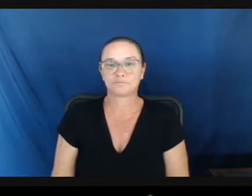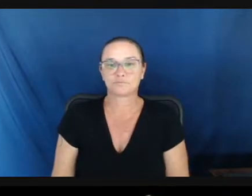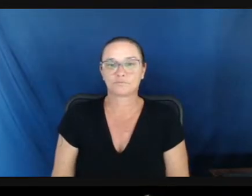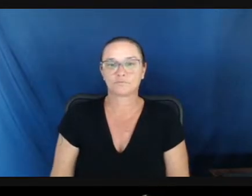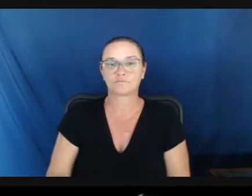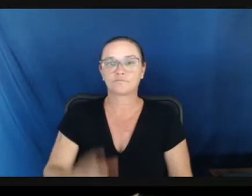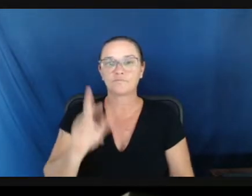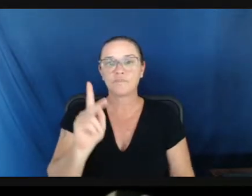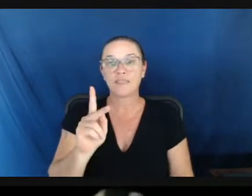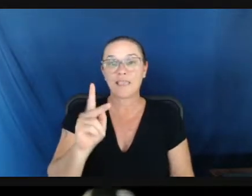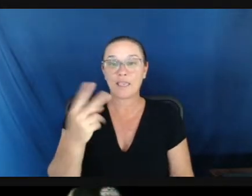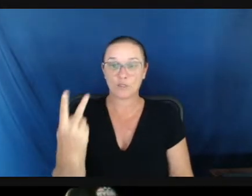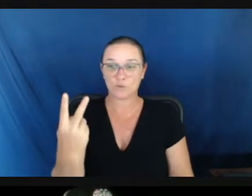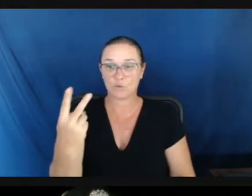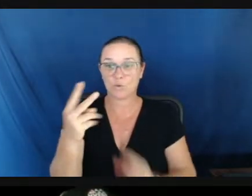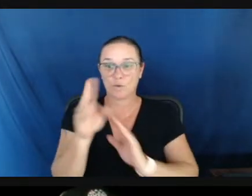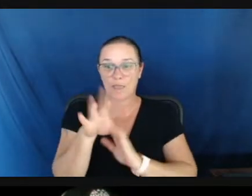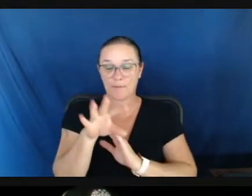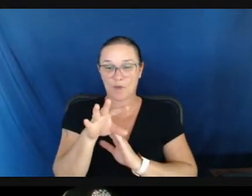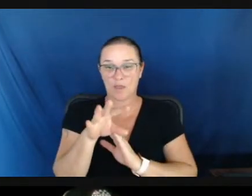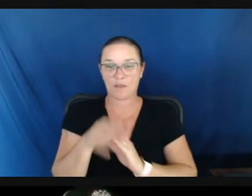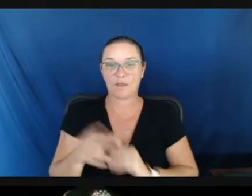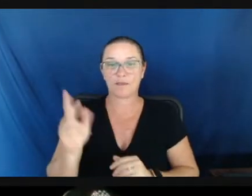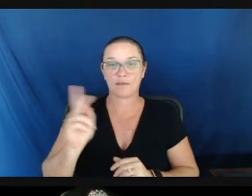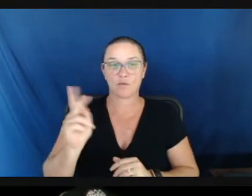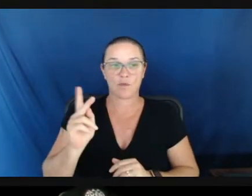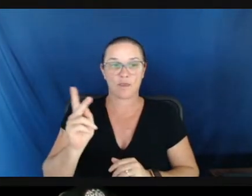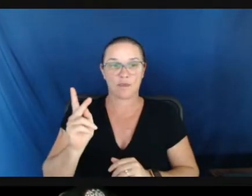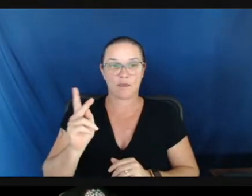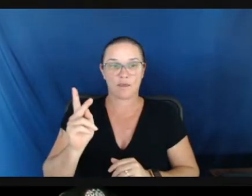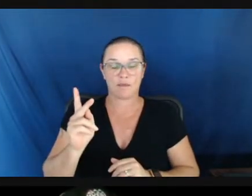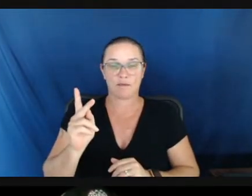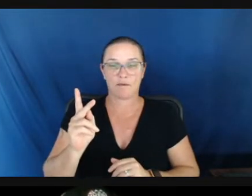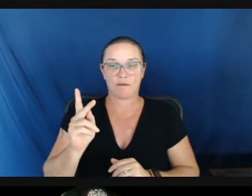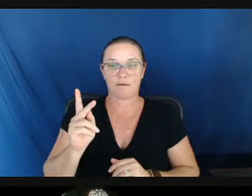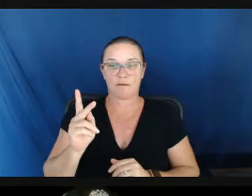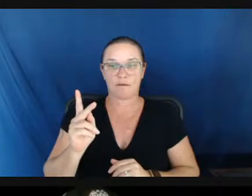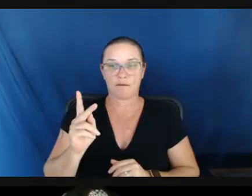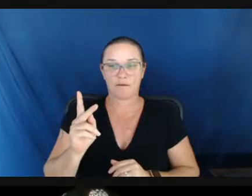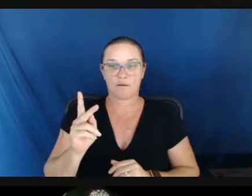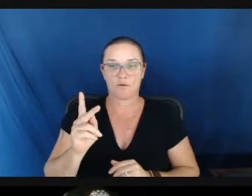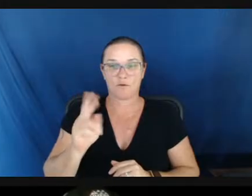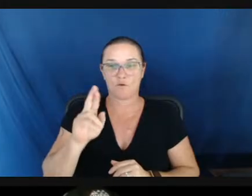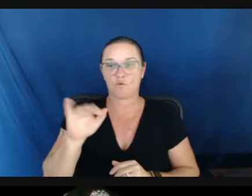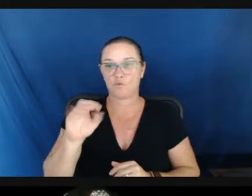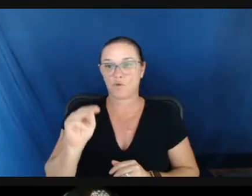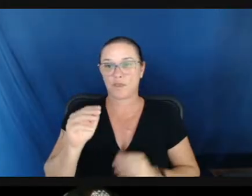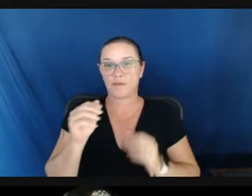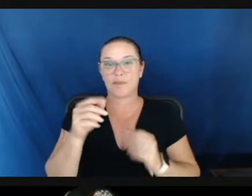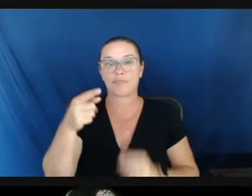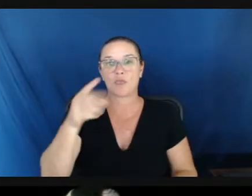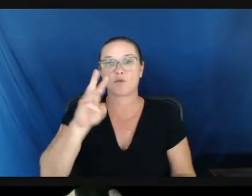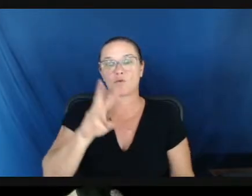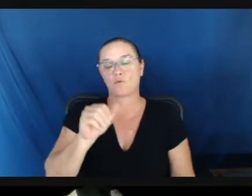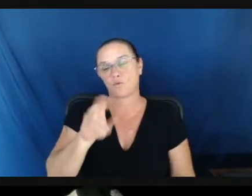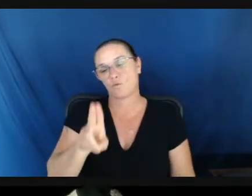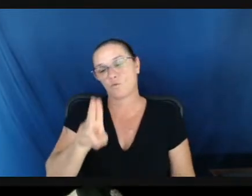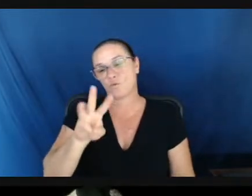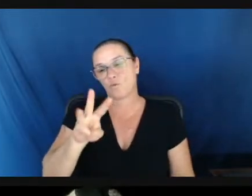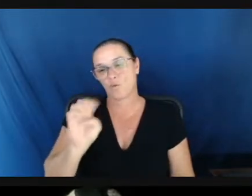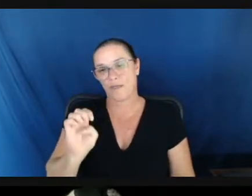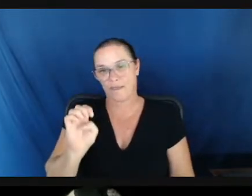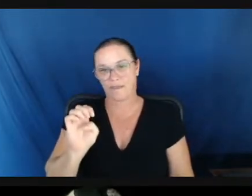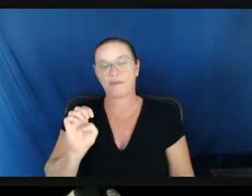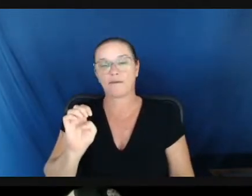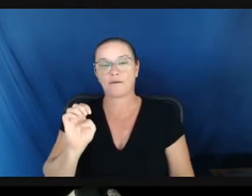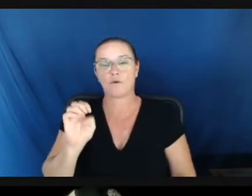K2 camera at the Kilauea rim at Uekahuna overlook on the tower here. Let's play that one,